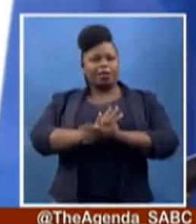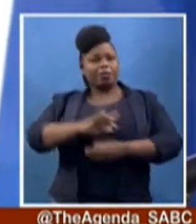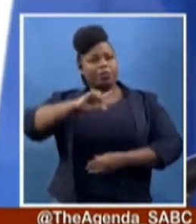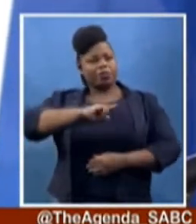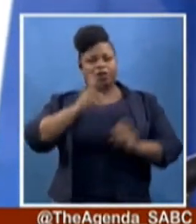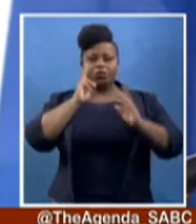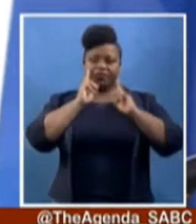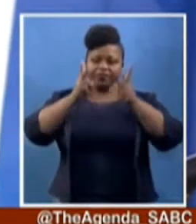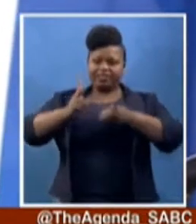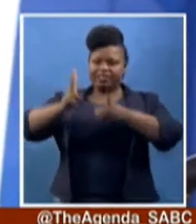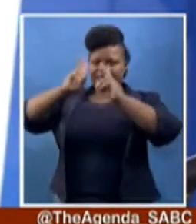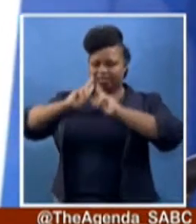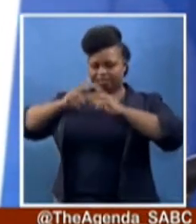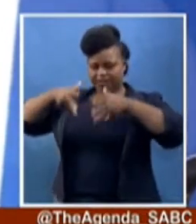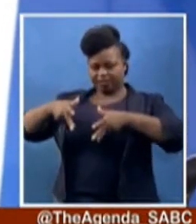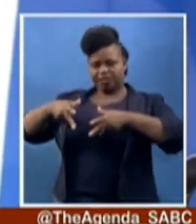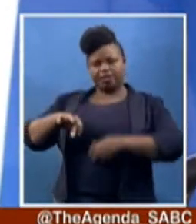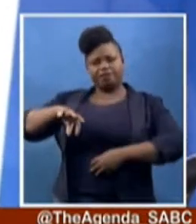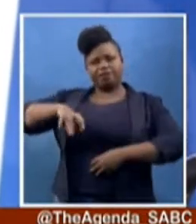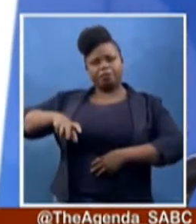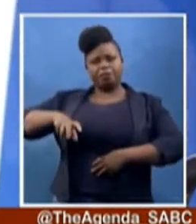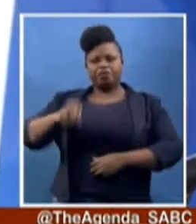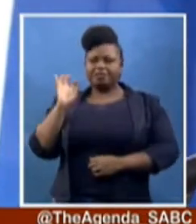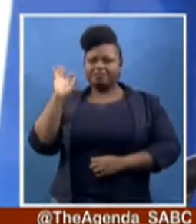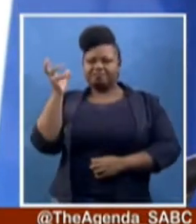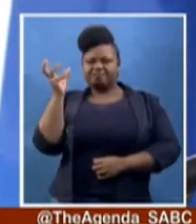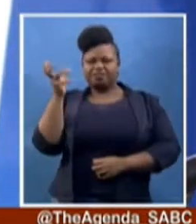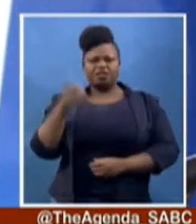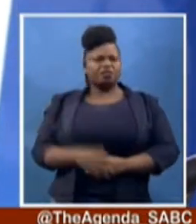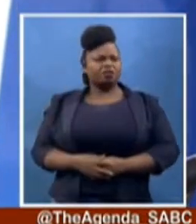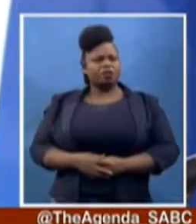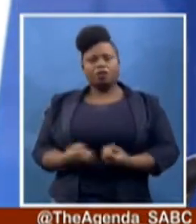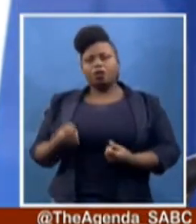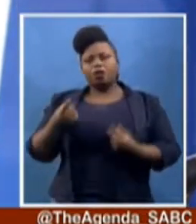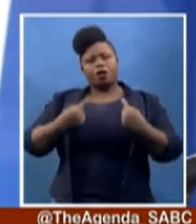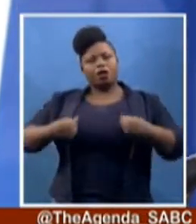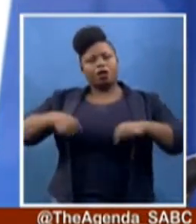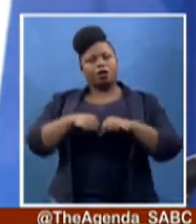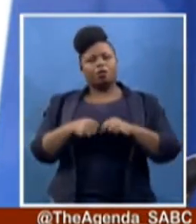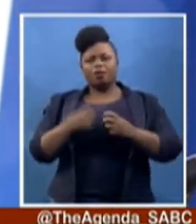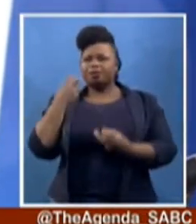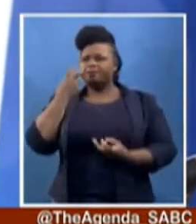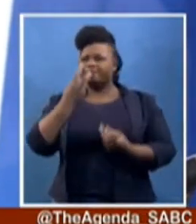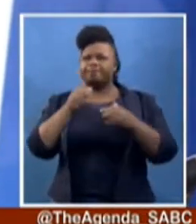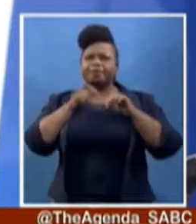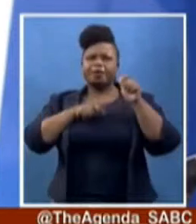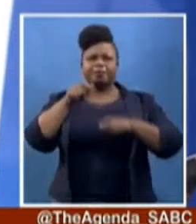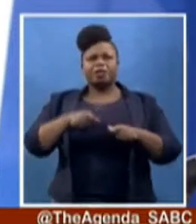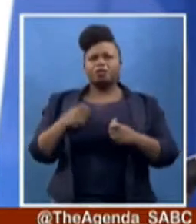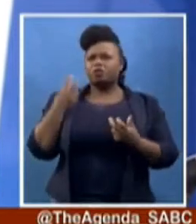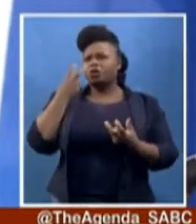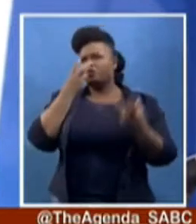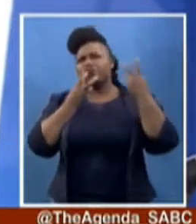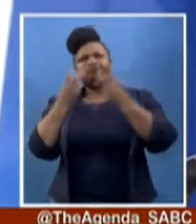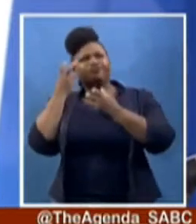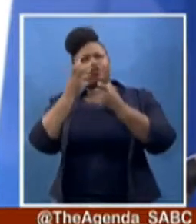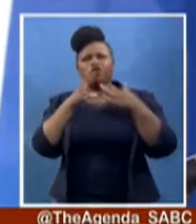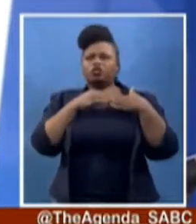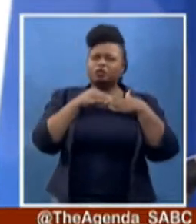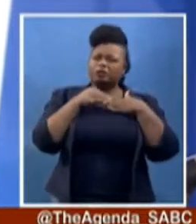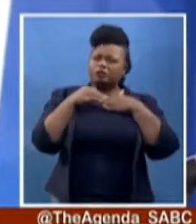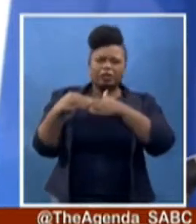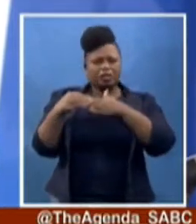Our people have looked for a decisive and firm leadership during the last 14 tough